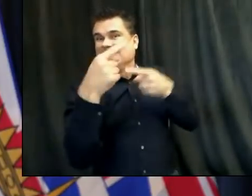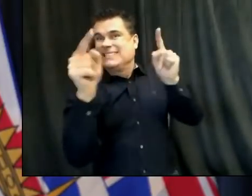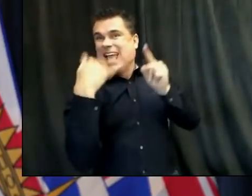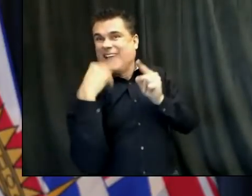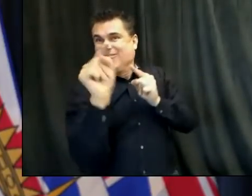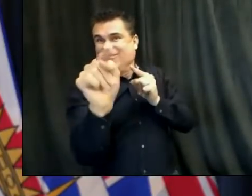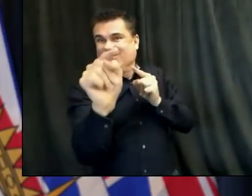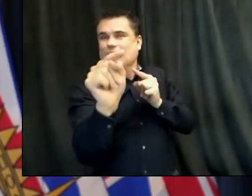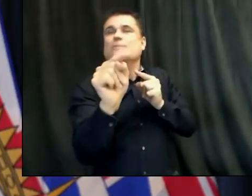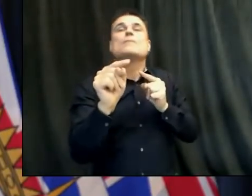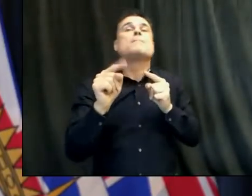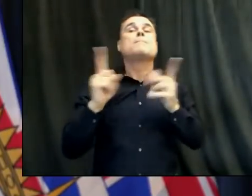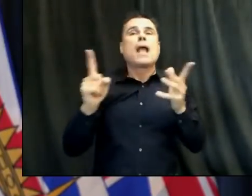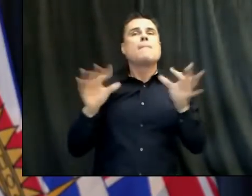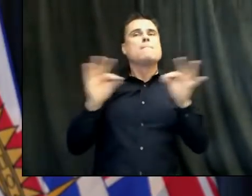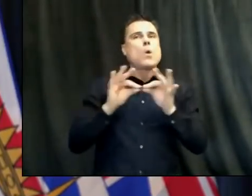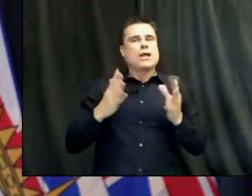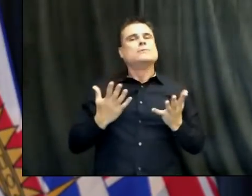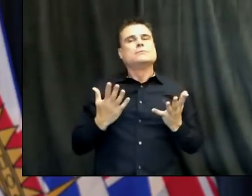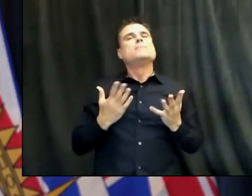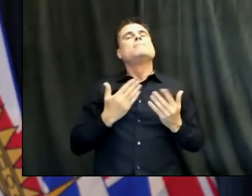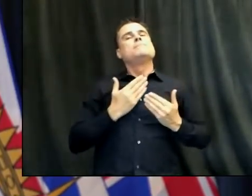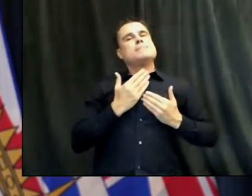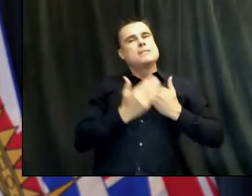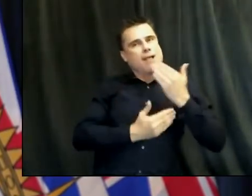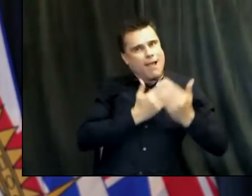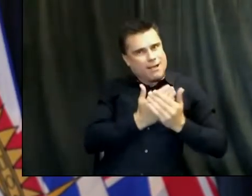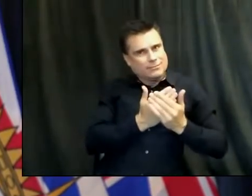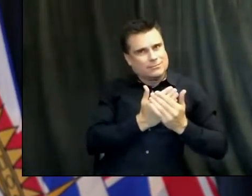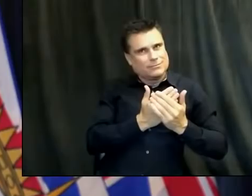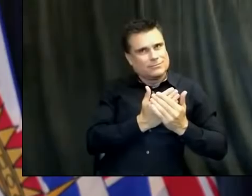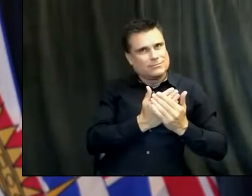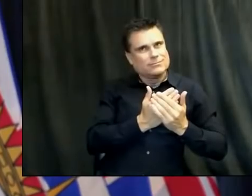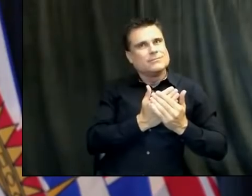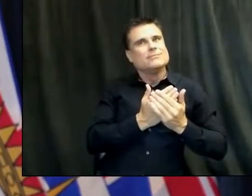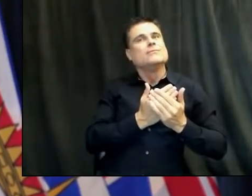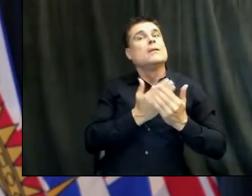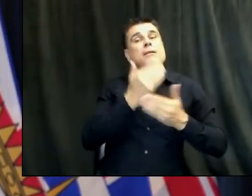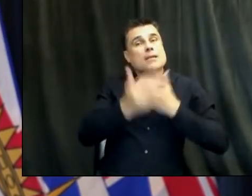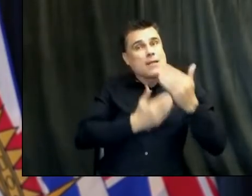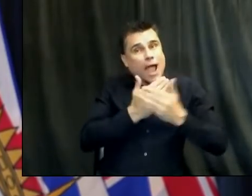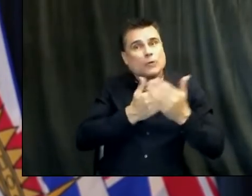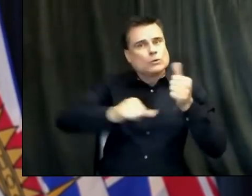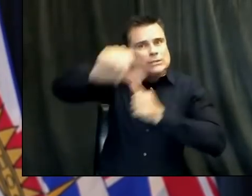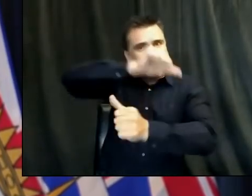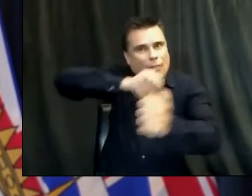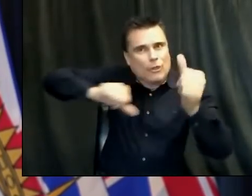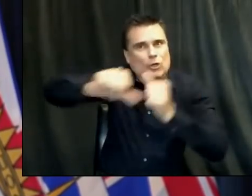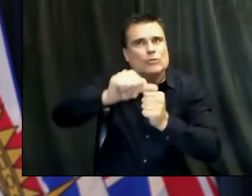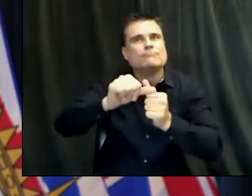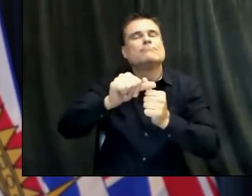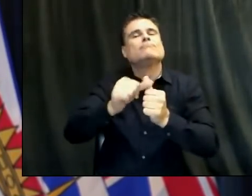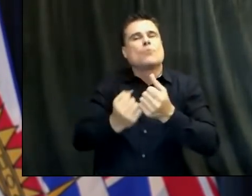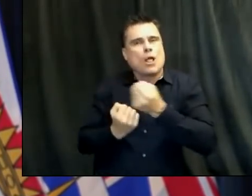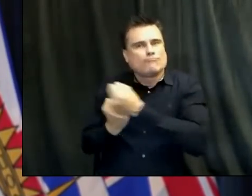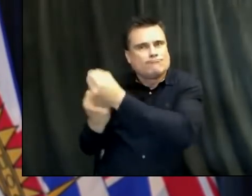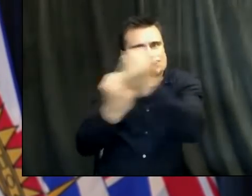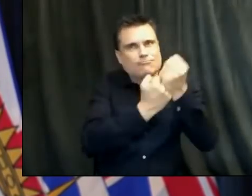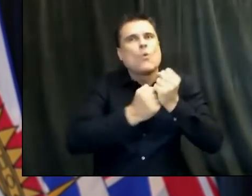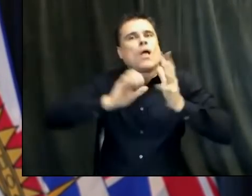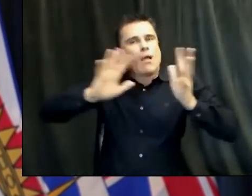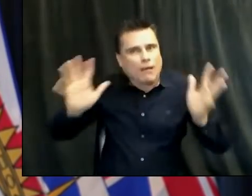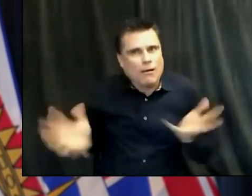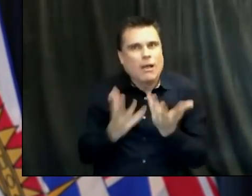kindness makes a difference. And it is kindness to each other that will help us get through. And we do that as